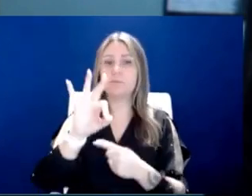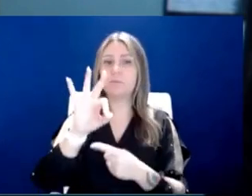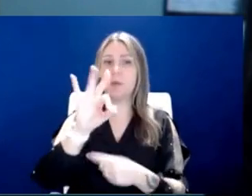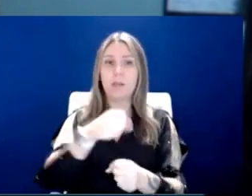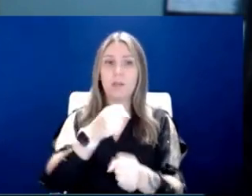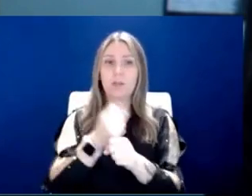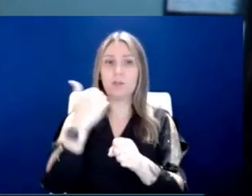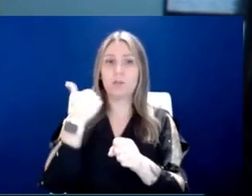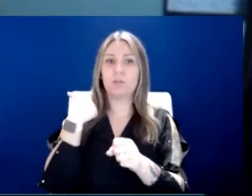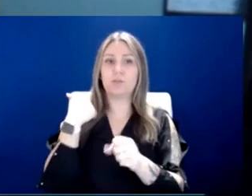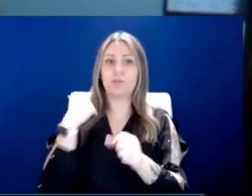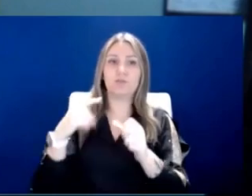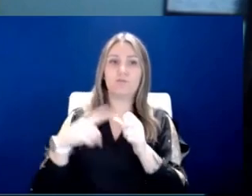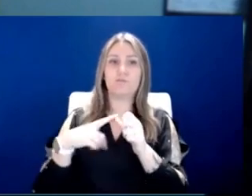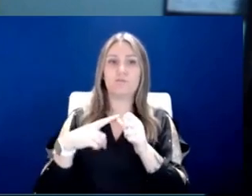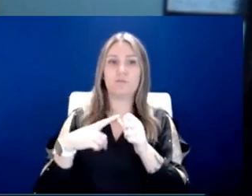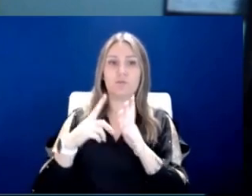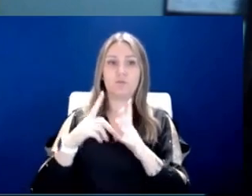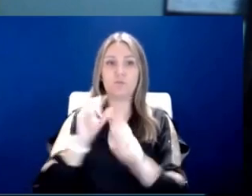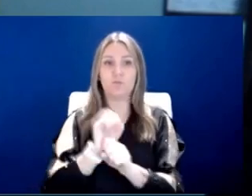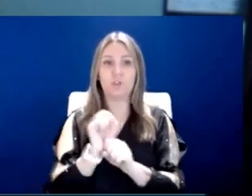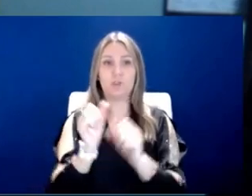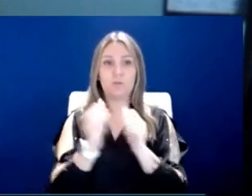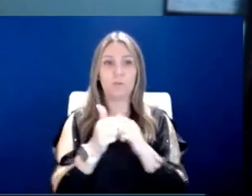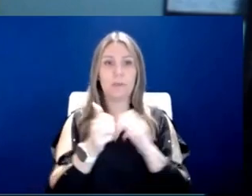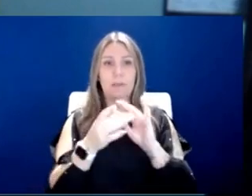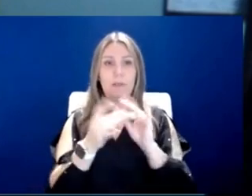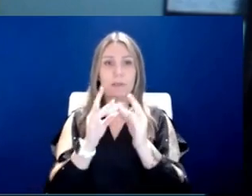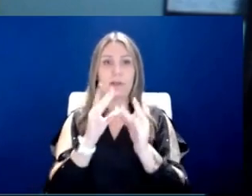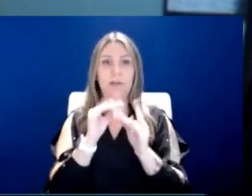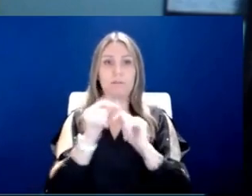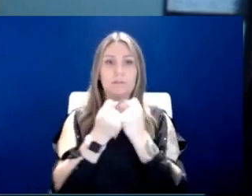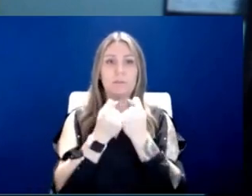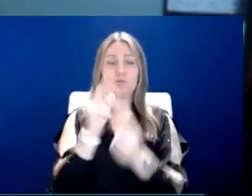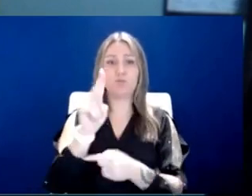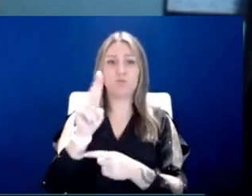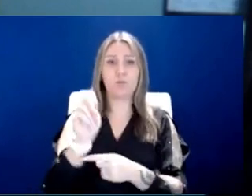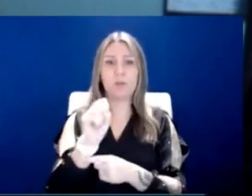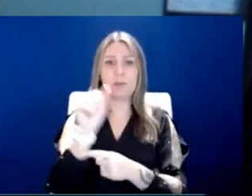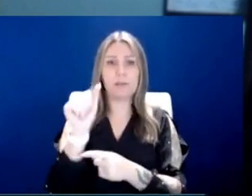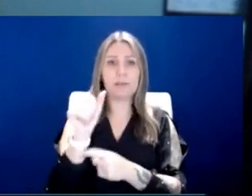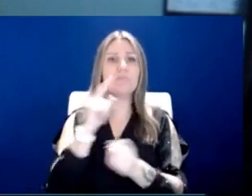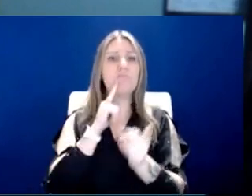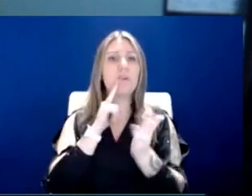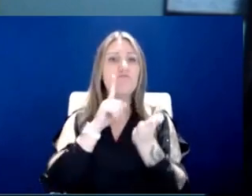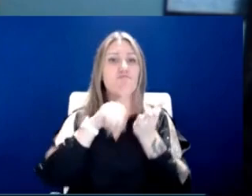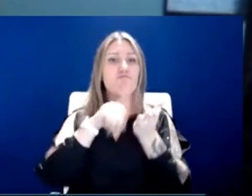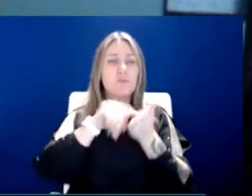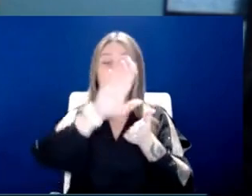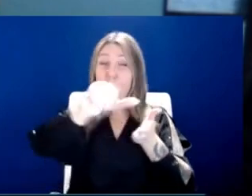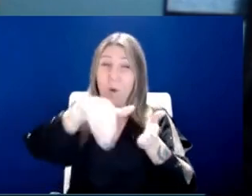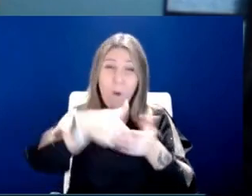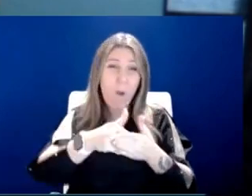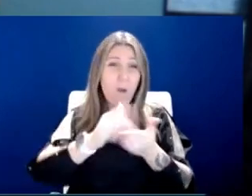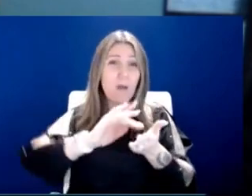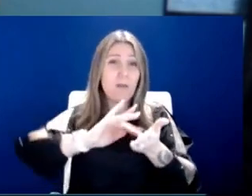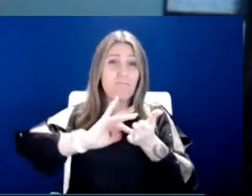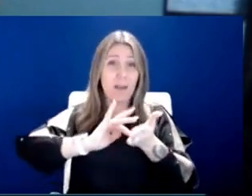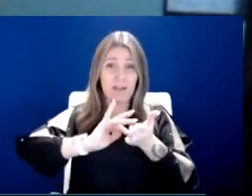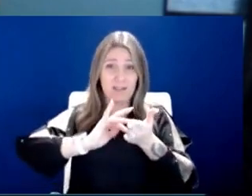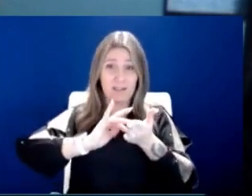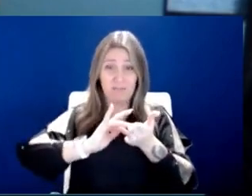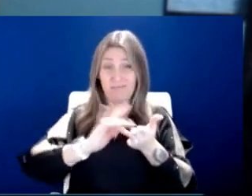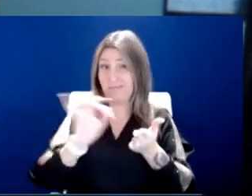with the Olympics is and Team USA is look up every single medication. And I can say, as Dr. Alm